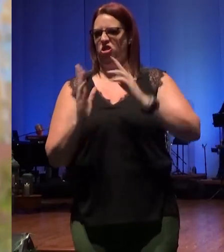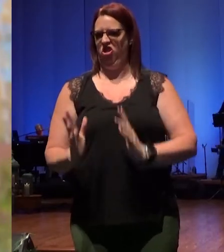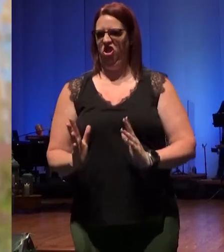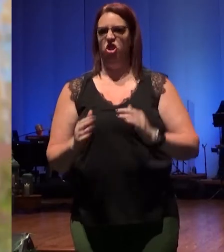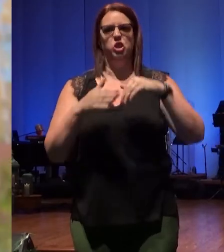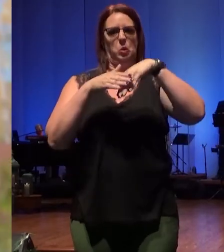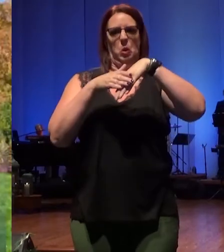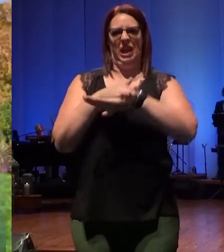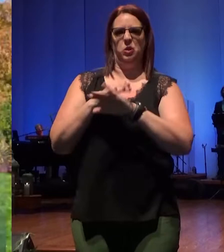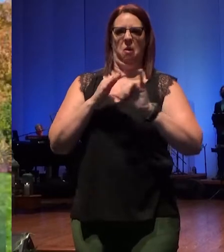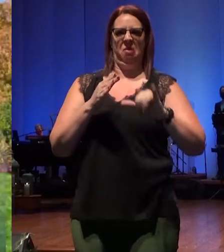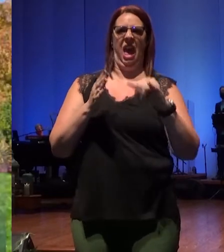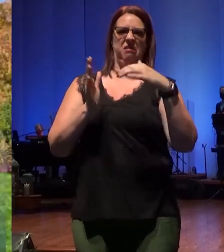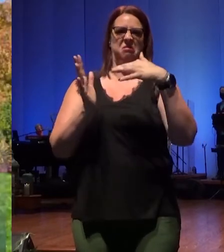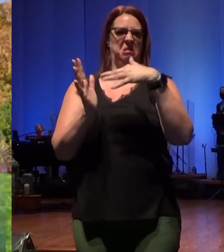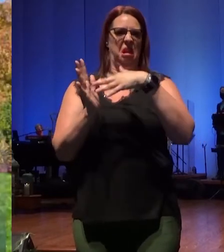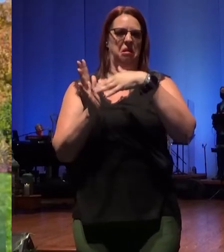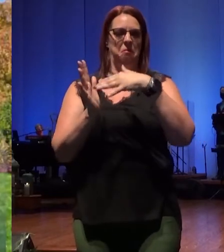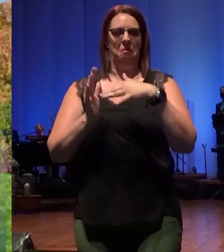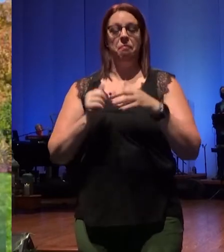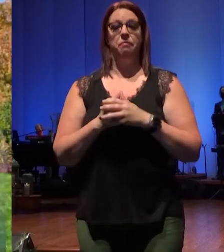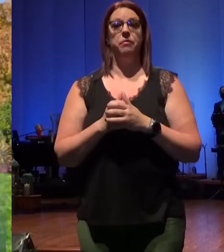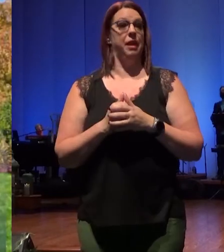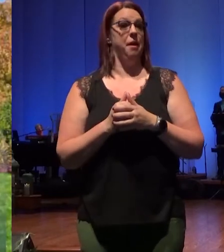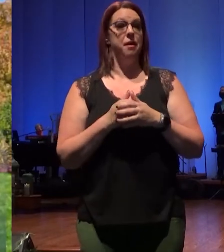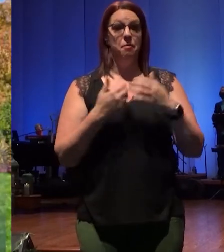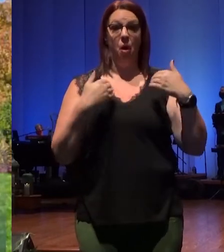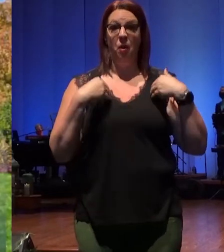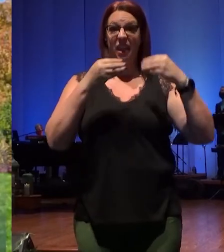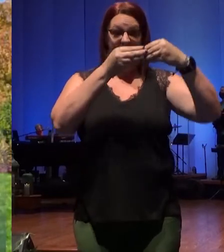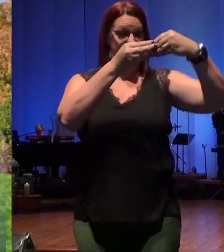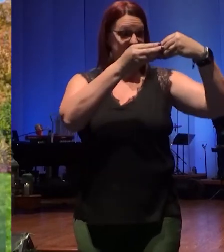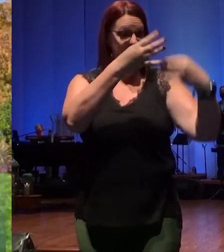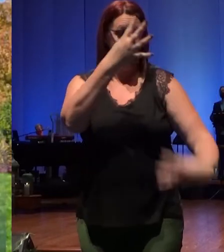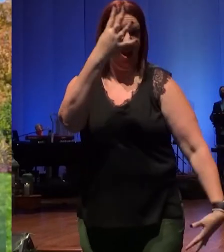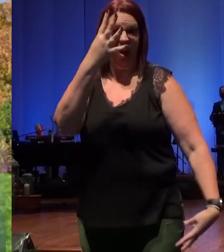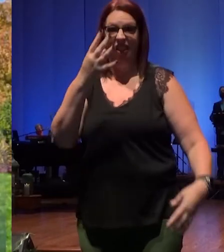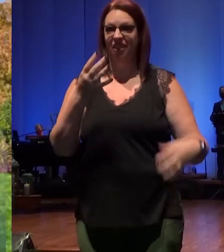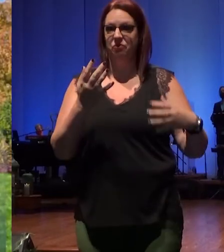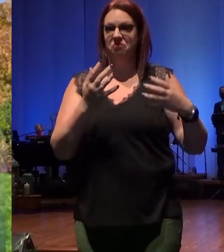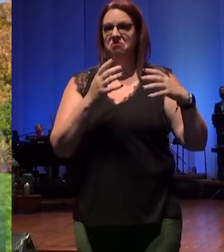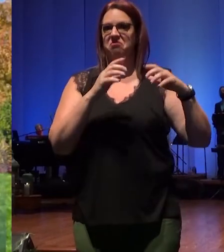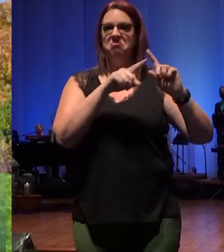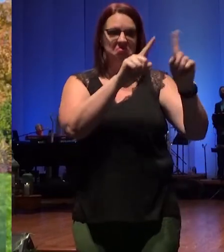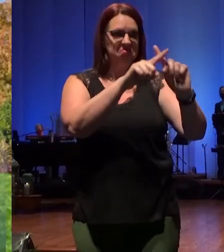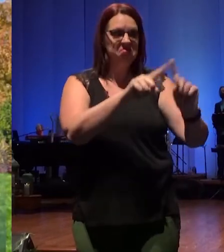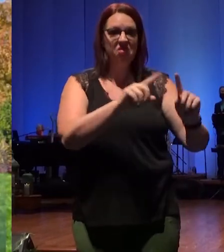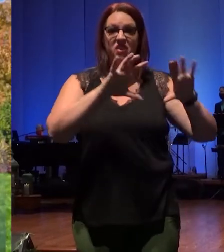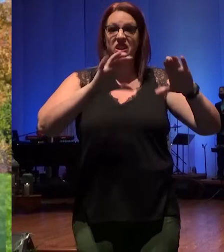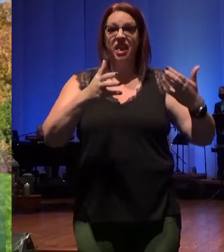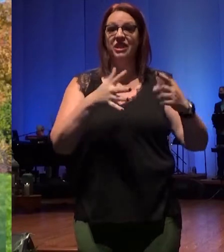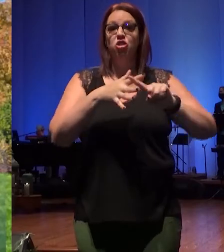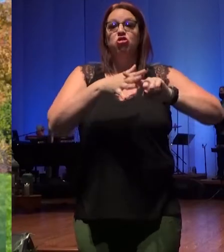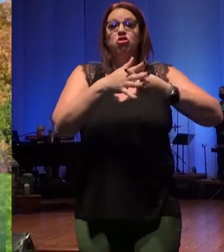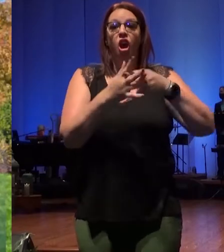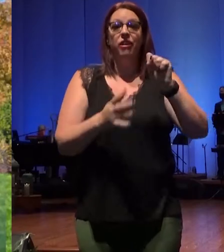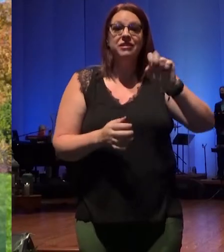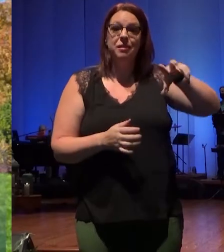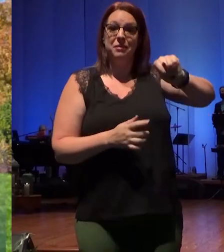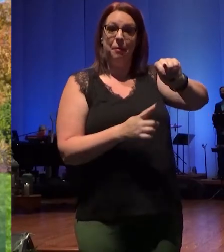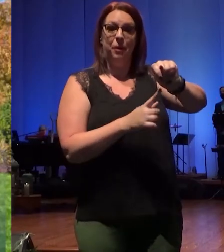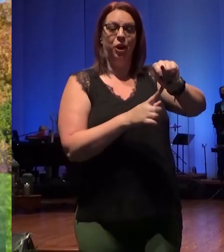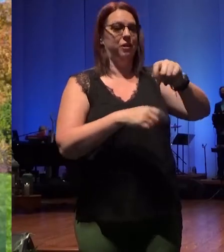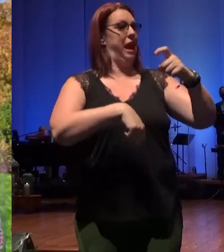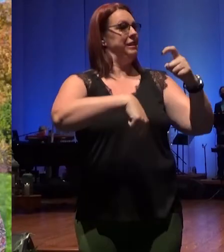2 studies. The good news is we have a whole bunch of these certificated classes launching in September. It's time to go back